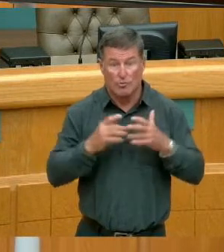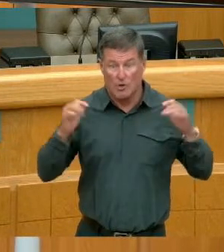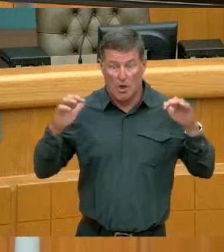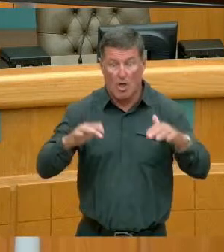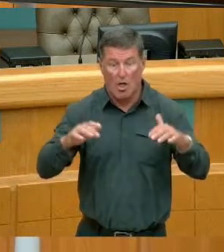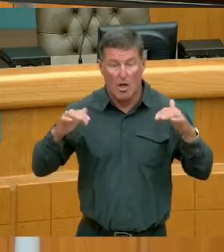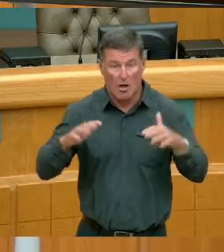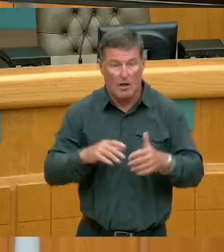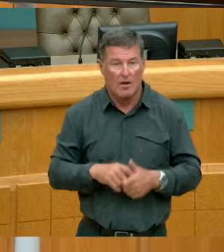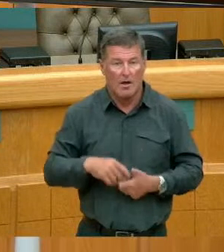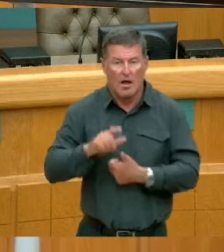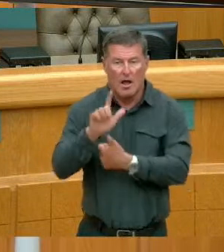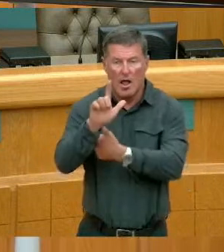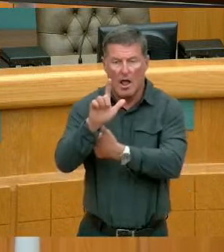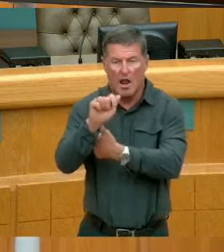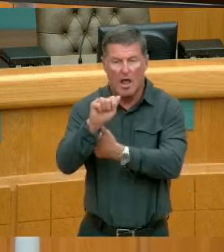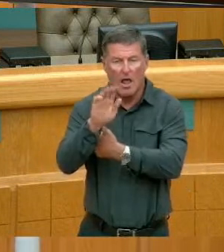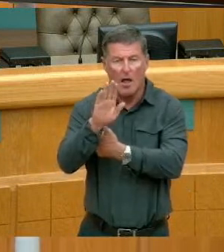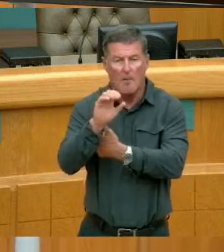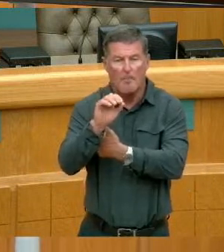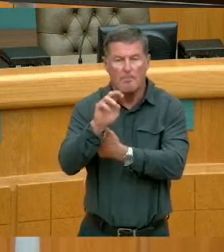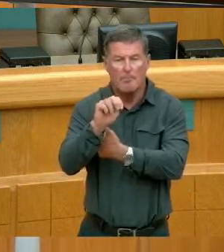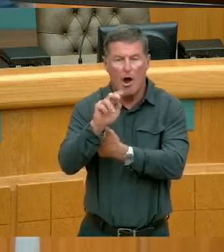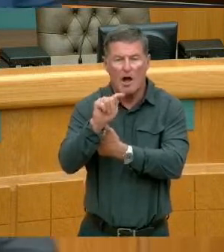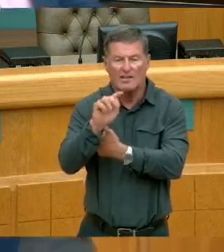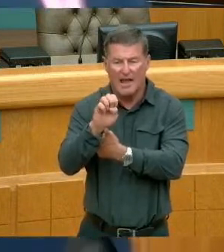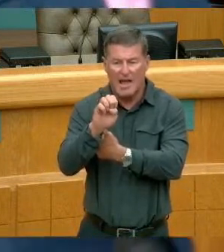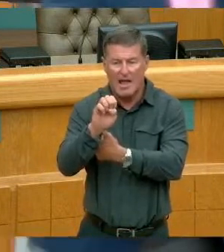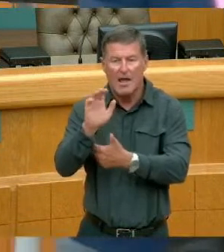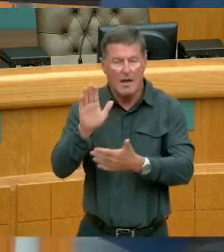So parks like Labonte Park, in fact, can you pass that folder?